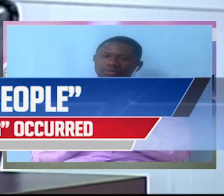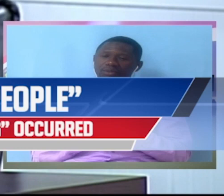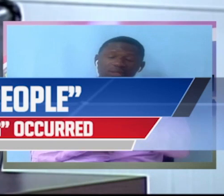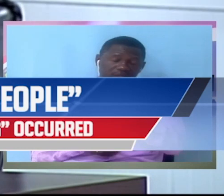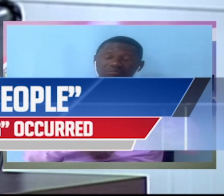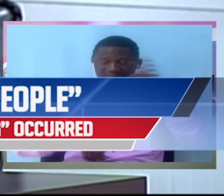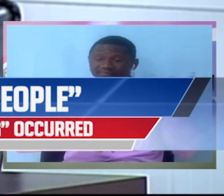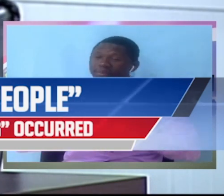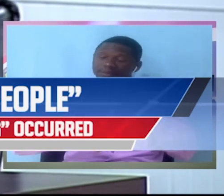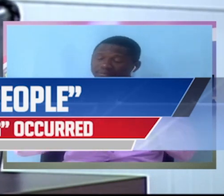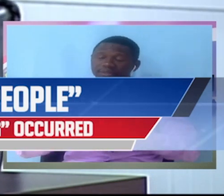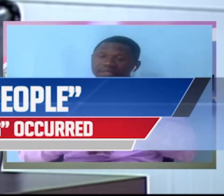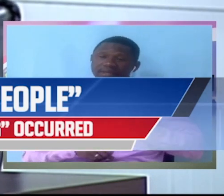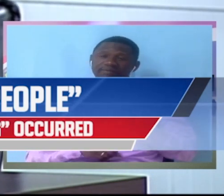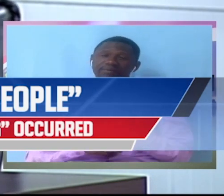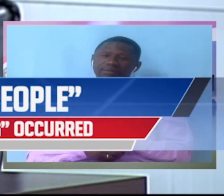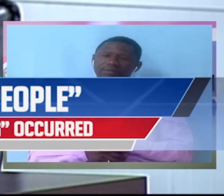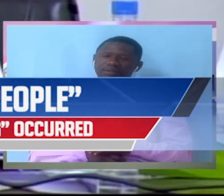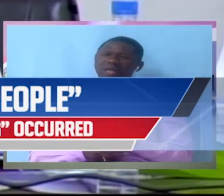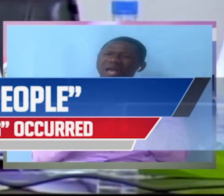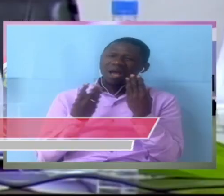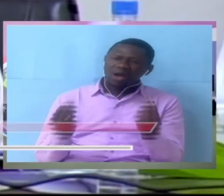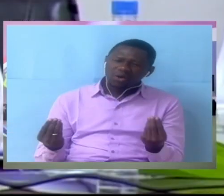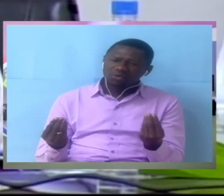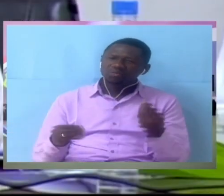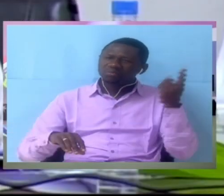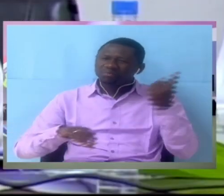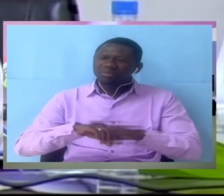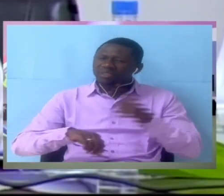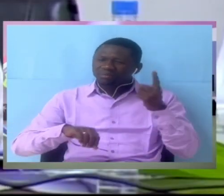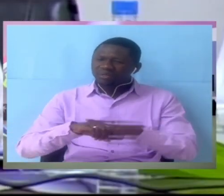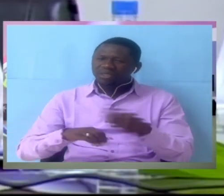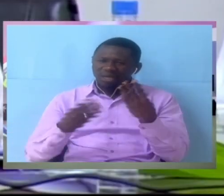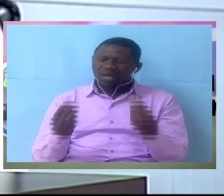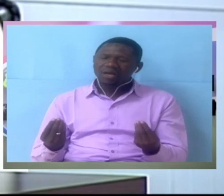They were beaten. How were they beaten? Tell this commission.